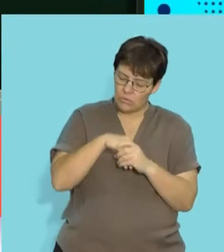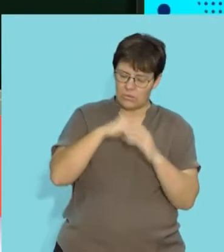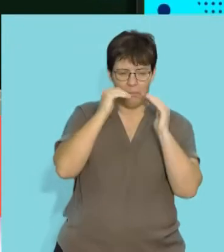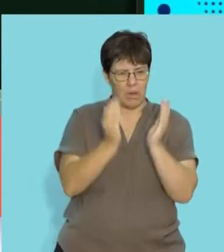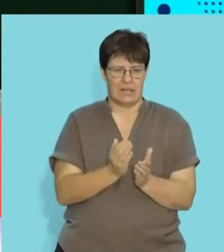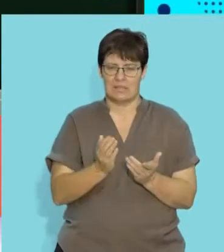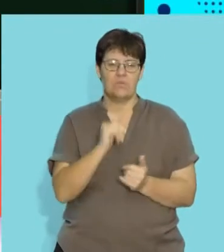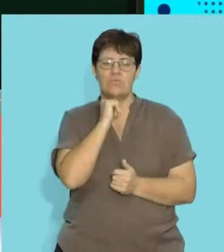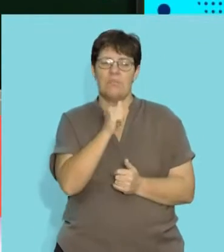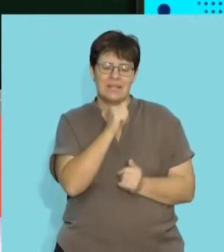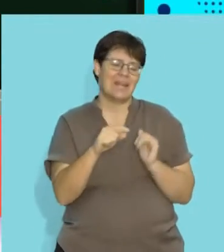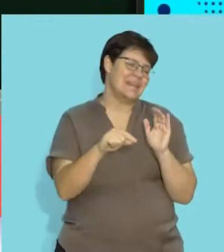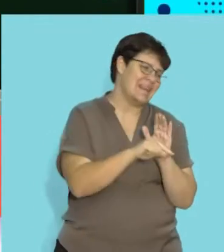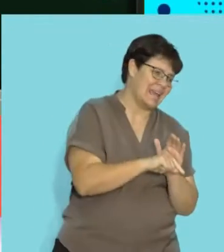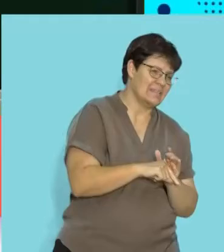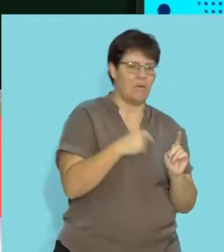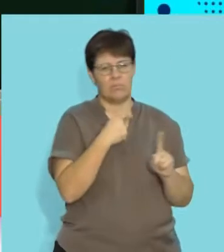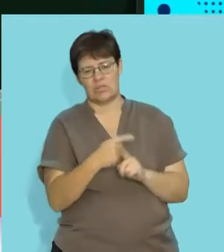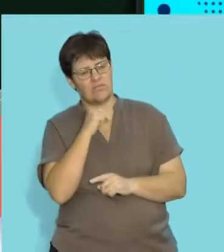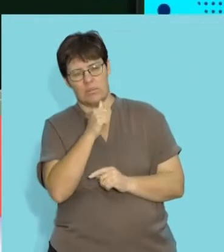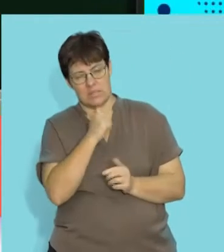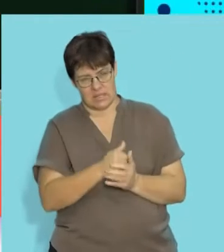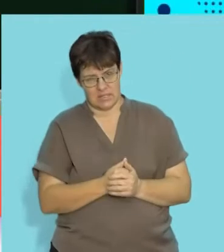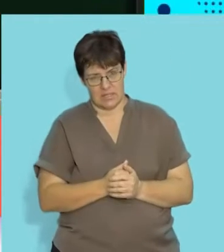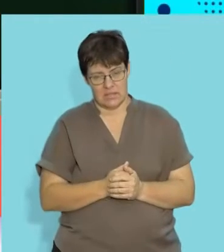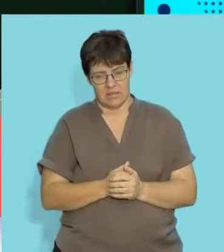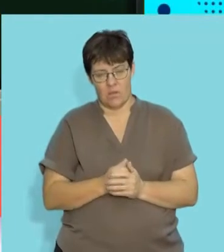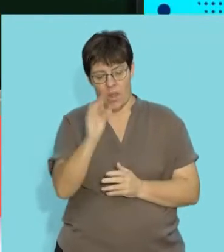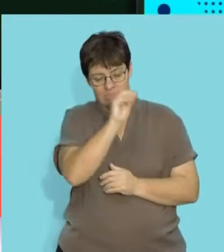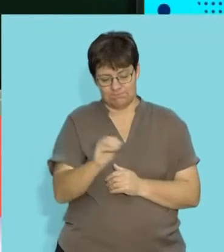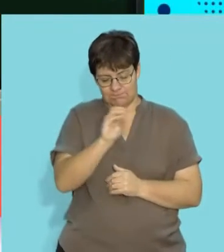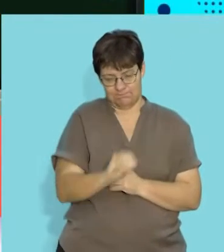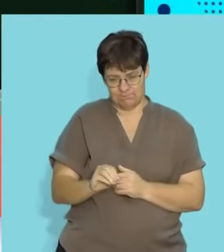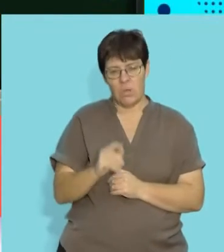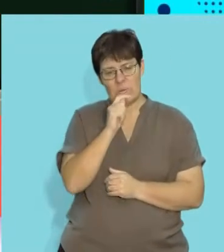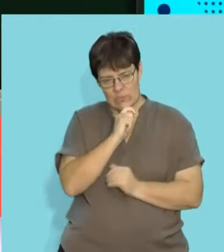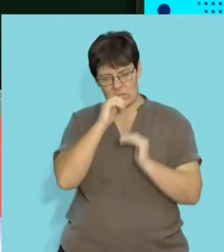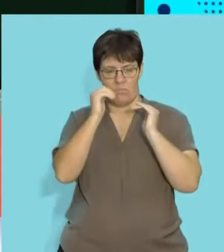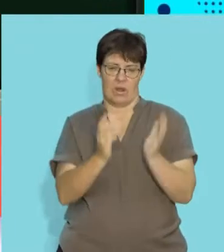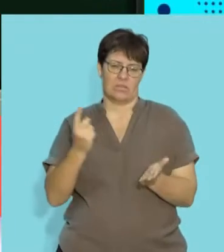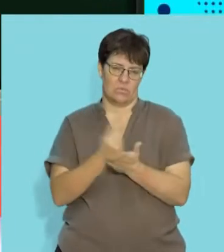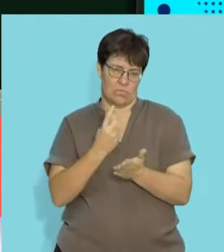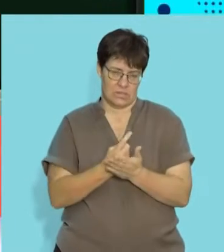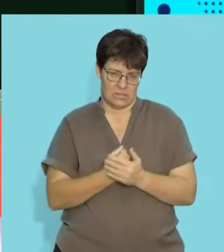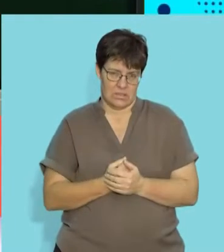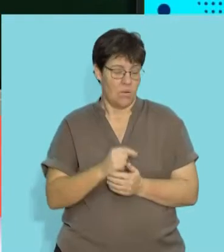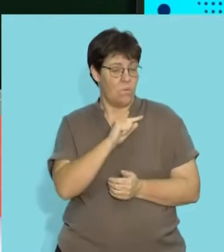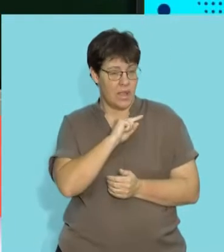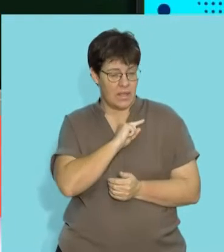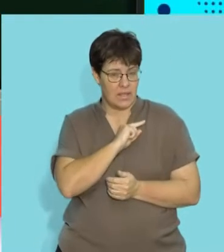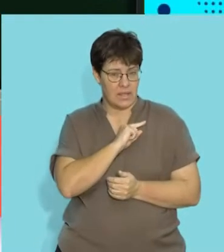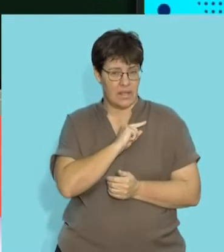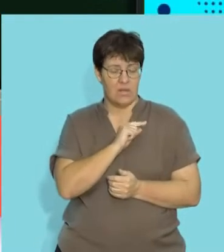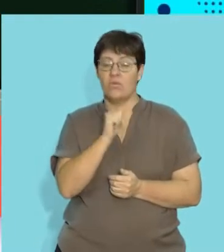please include brackets, whether it's negative or positive that you are substituting. Just use brackets at all